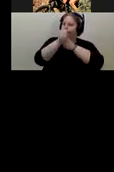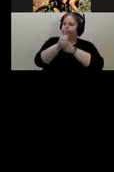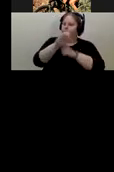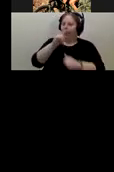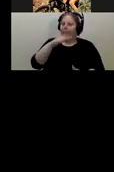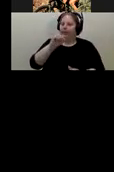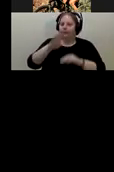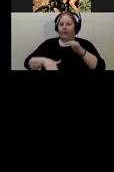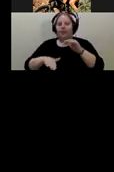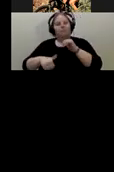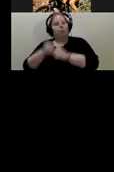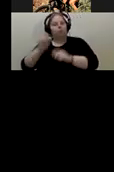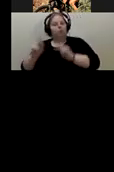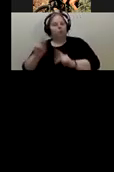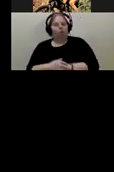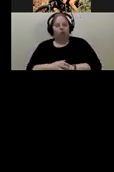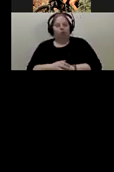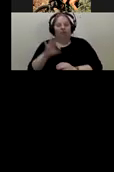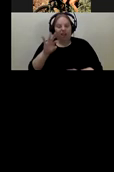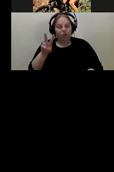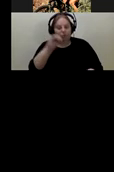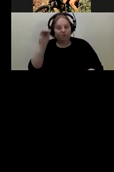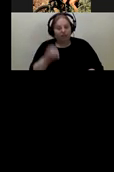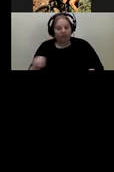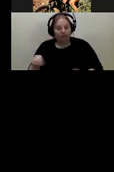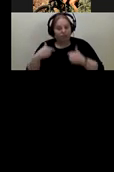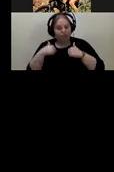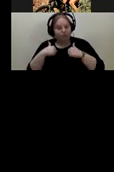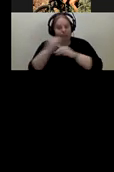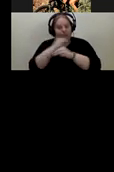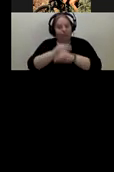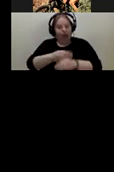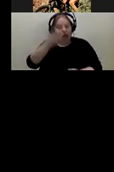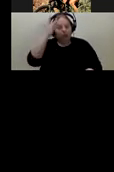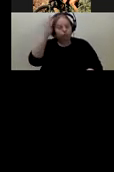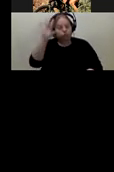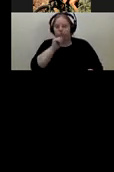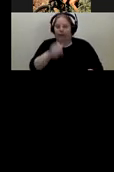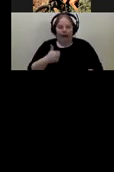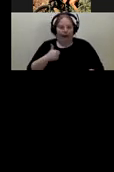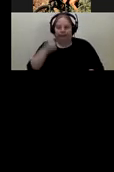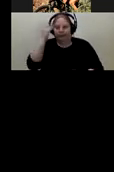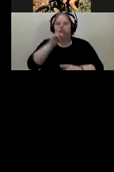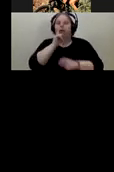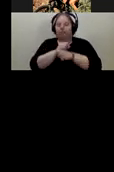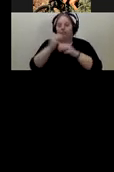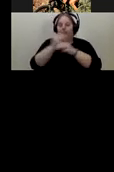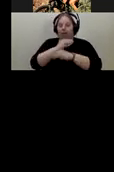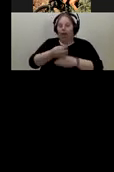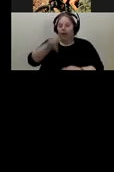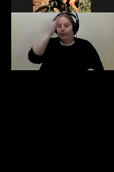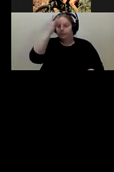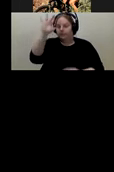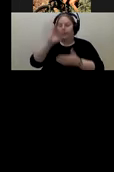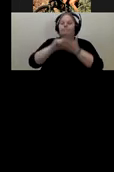92%. So I'm not a math genius. If I was, I think I would have gone into a profession that pays a lot